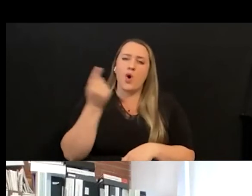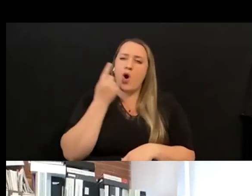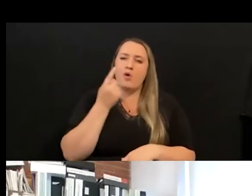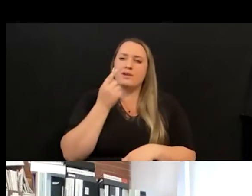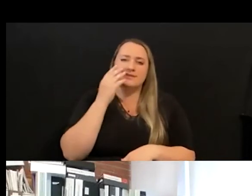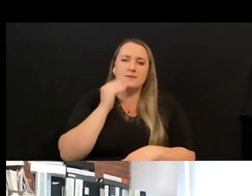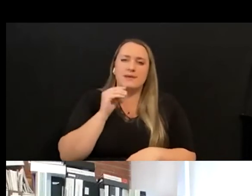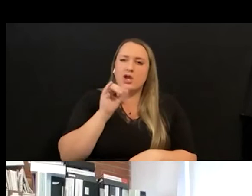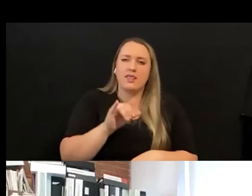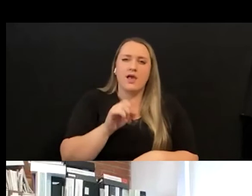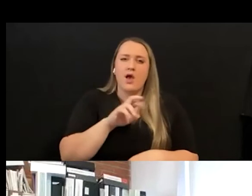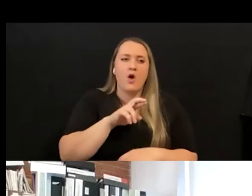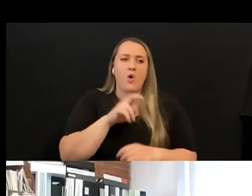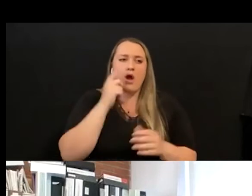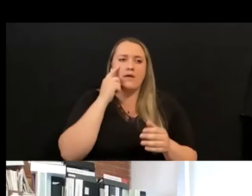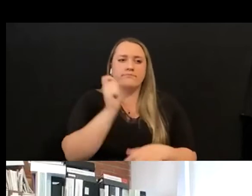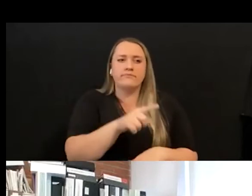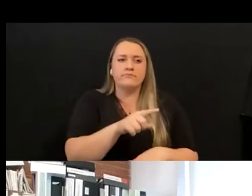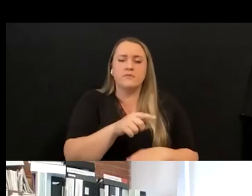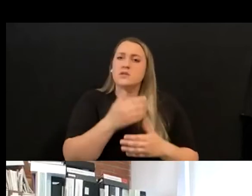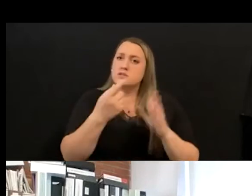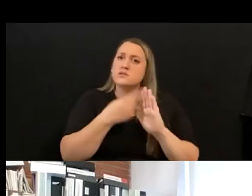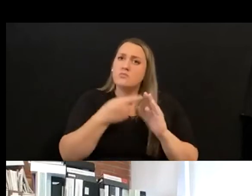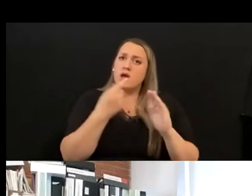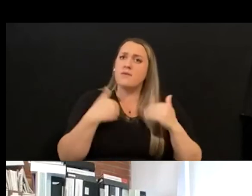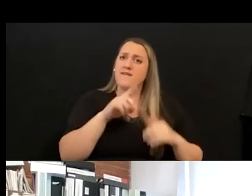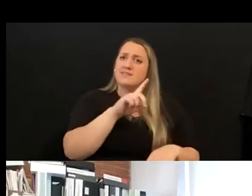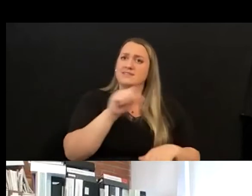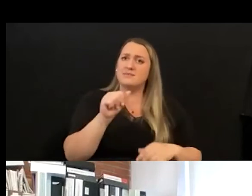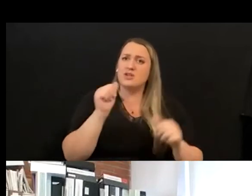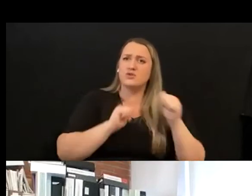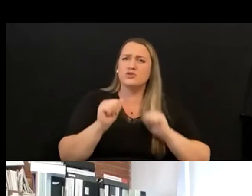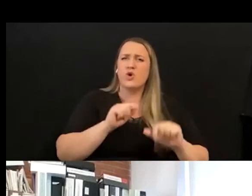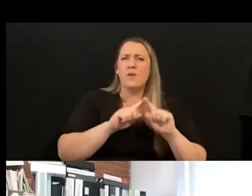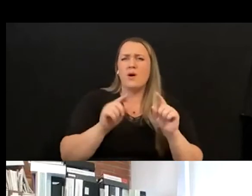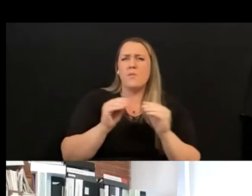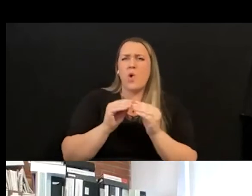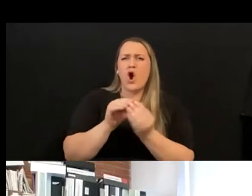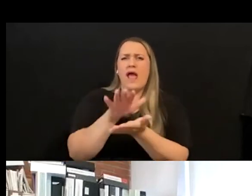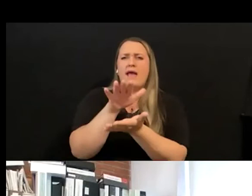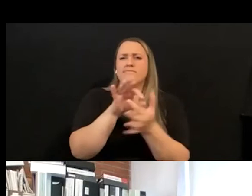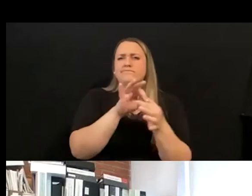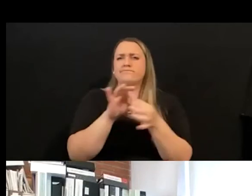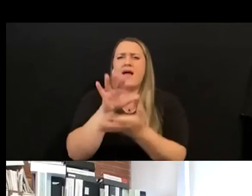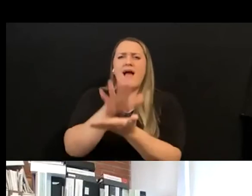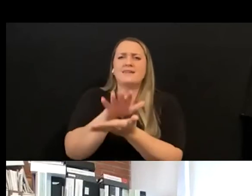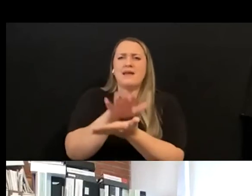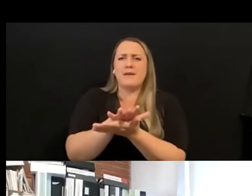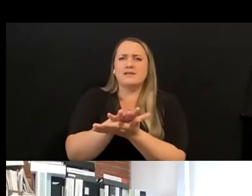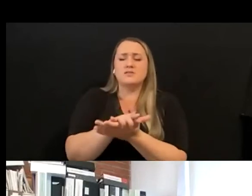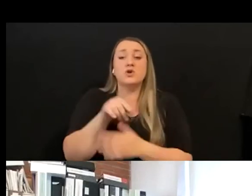or sometimes there are disability shows, but they can be very academic. And so this was designed to